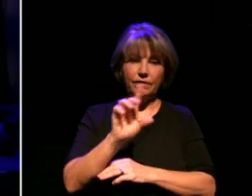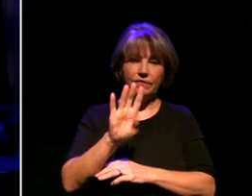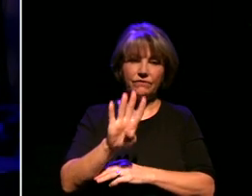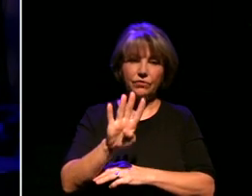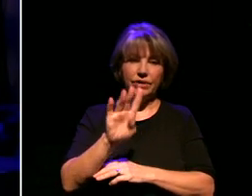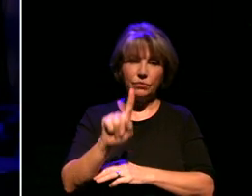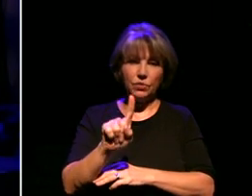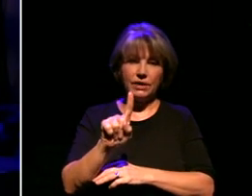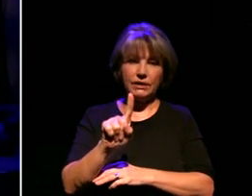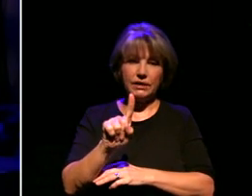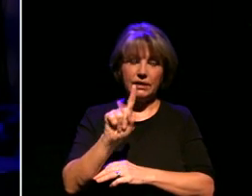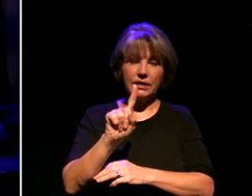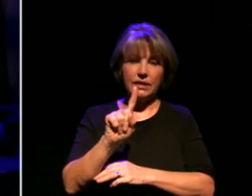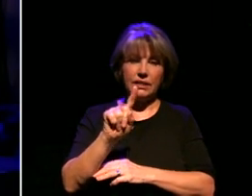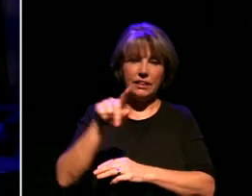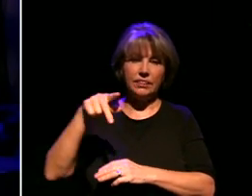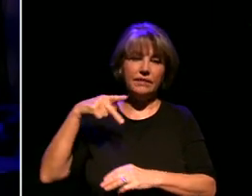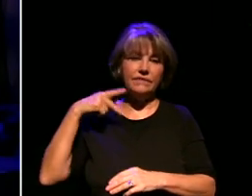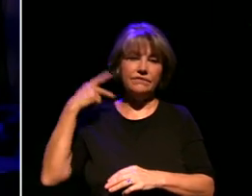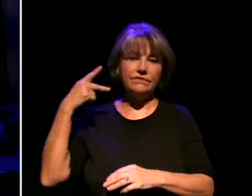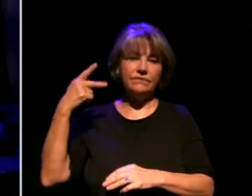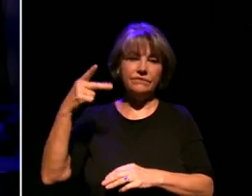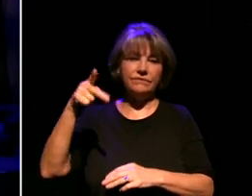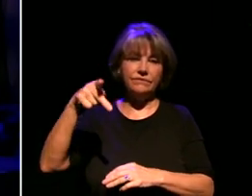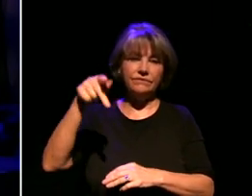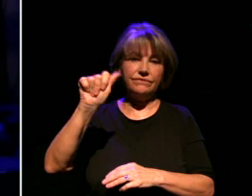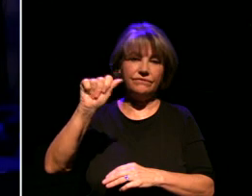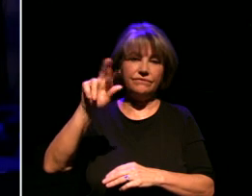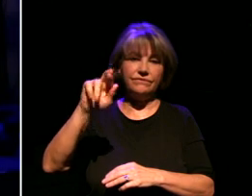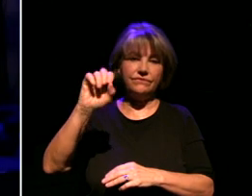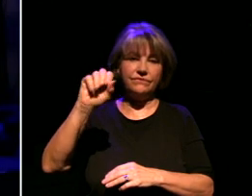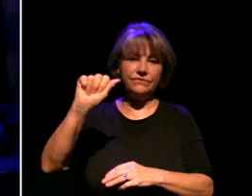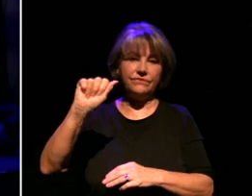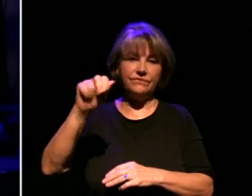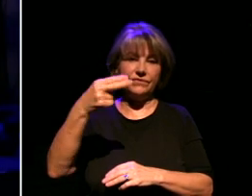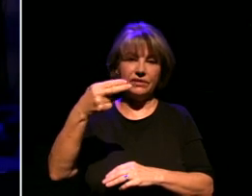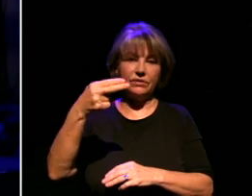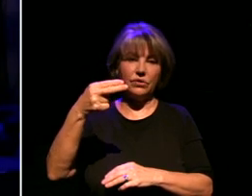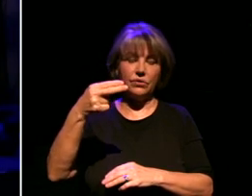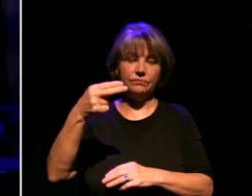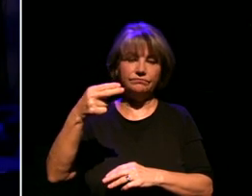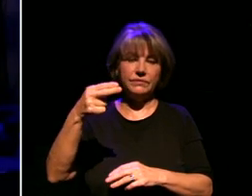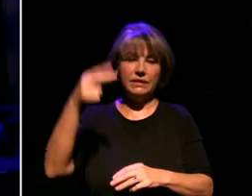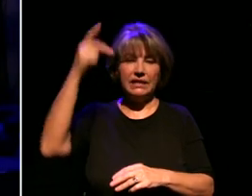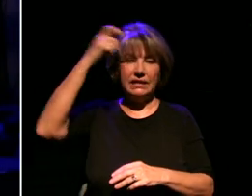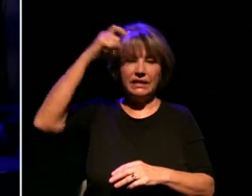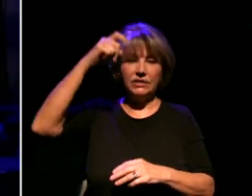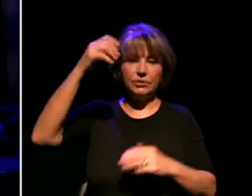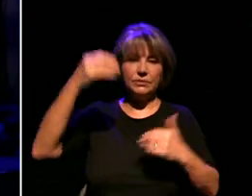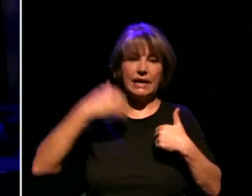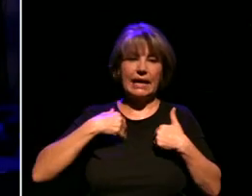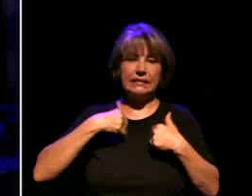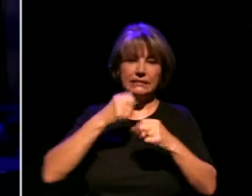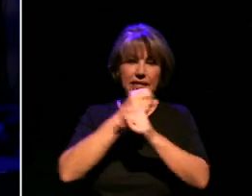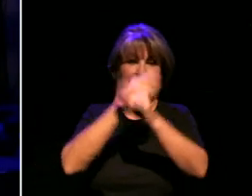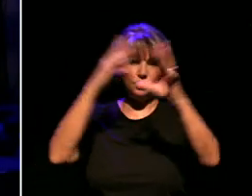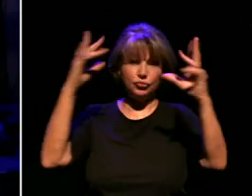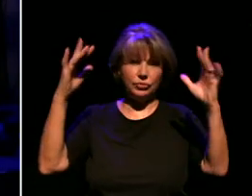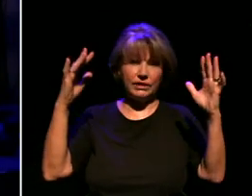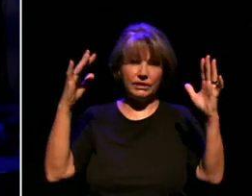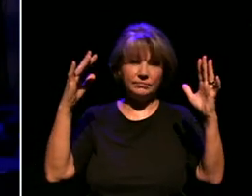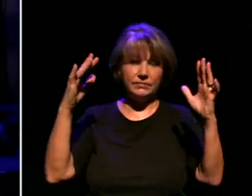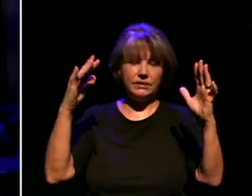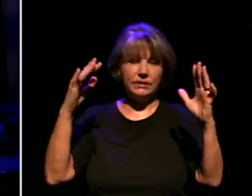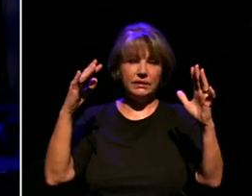leader of this mega empire called Egypt, has a dream and no one can figure it out. And he asks all his wise